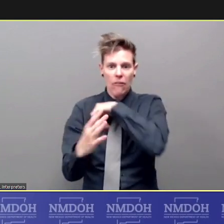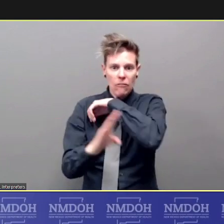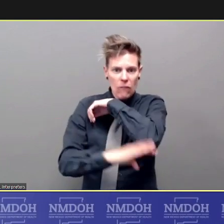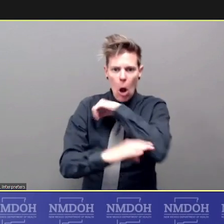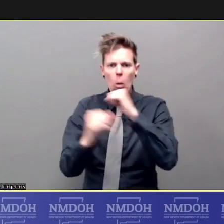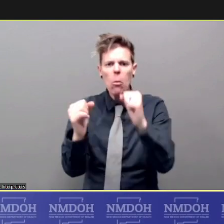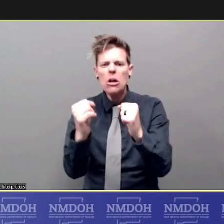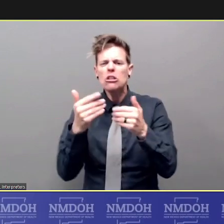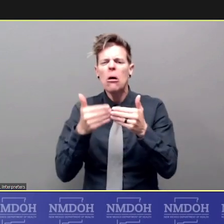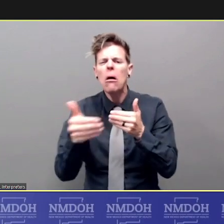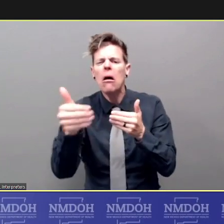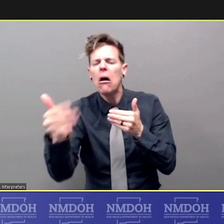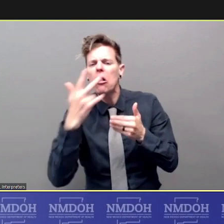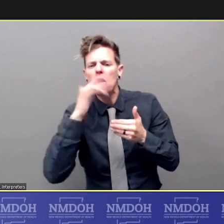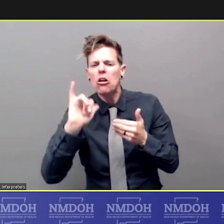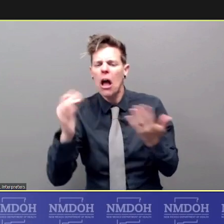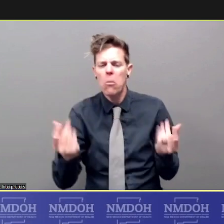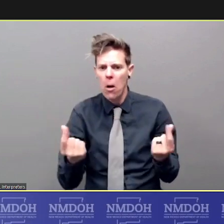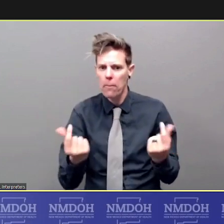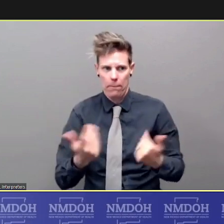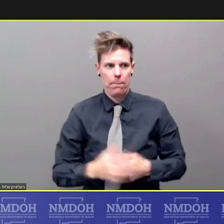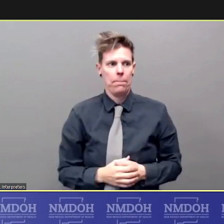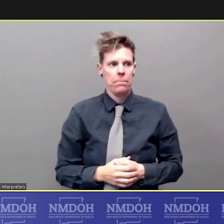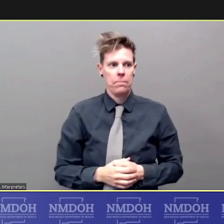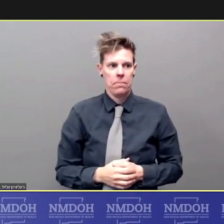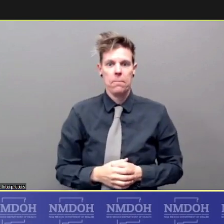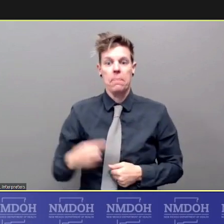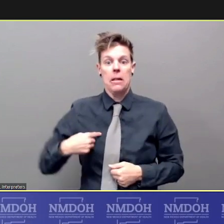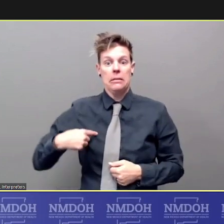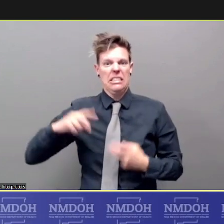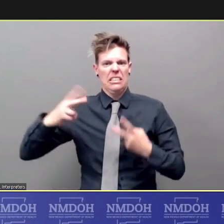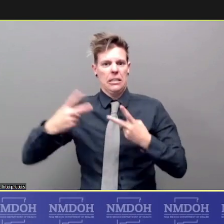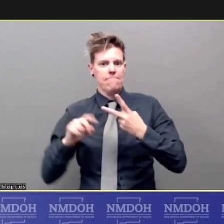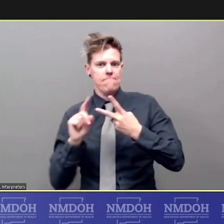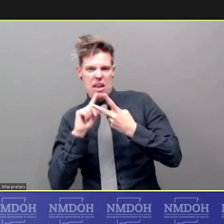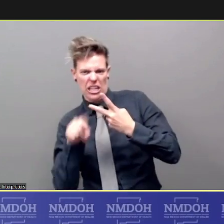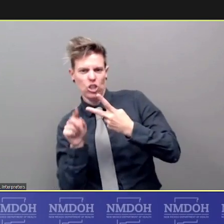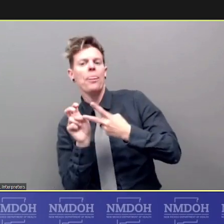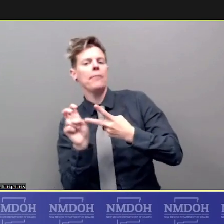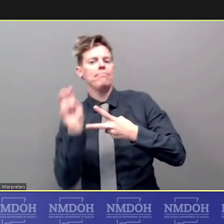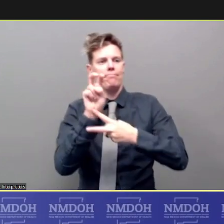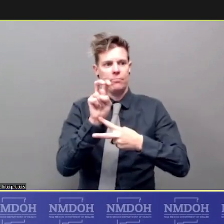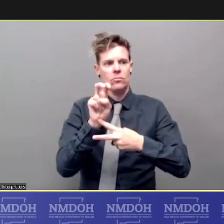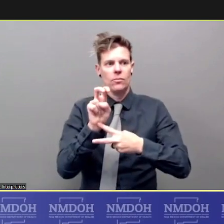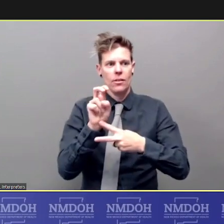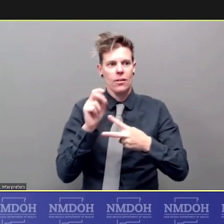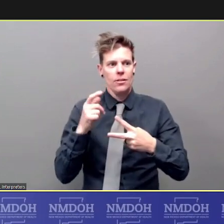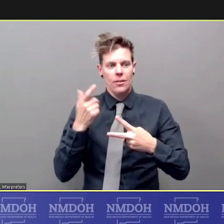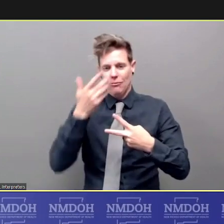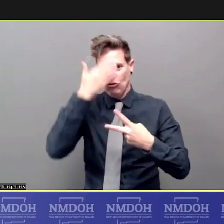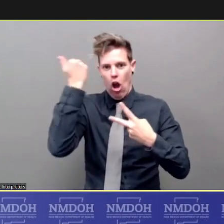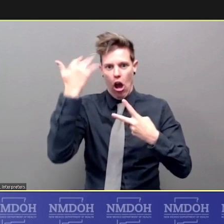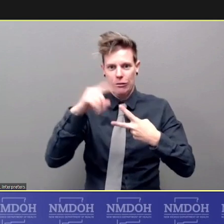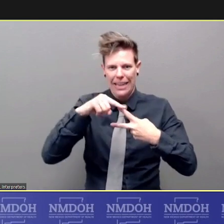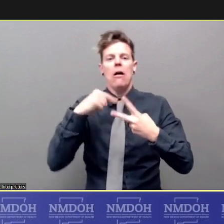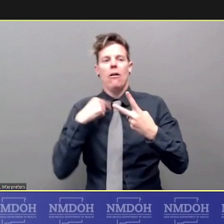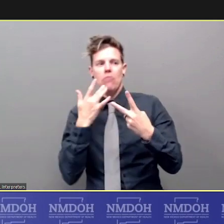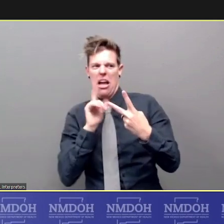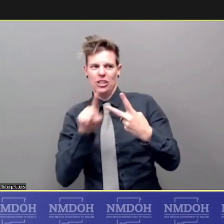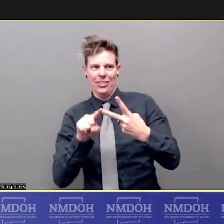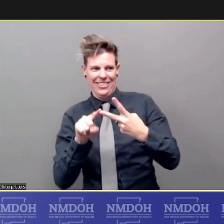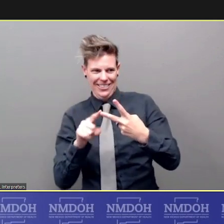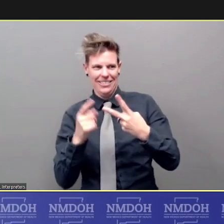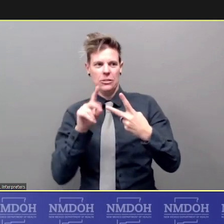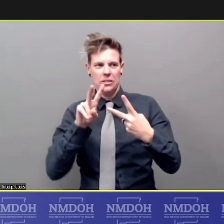Yeah, let me do the second one first, because I kind of forgot the first one, but I'm hoping that Drs. Duran